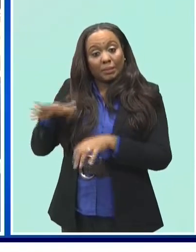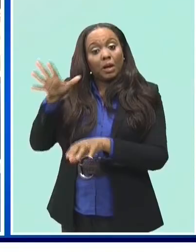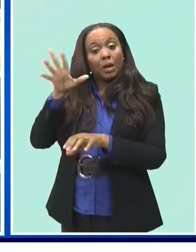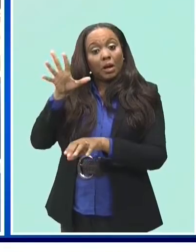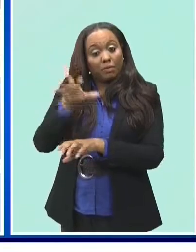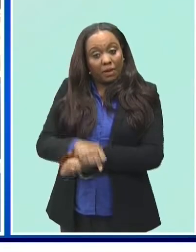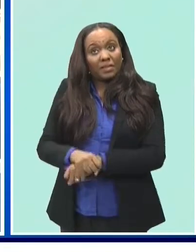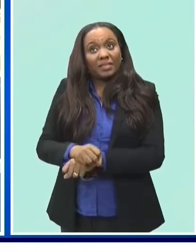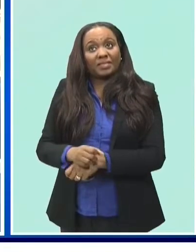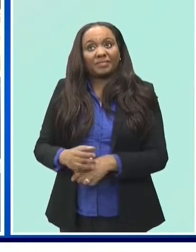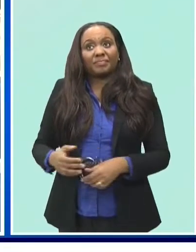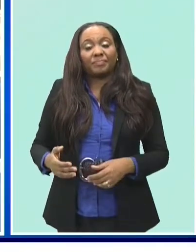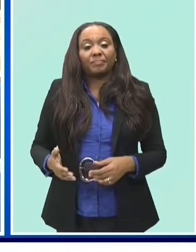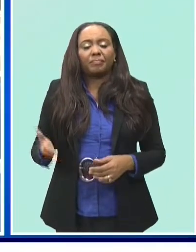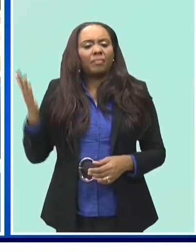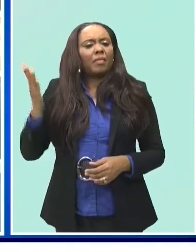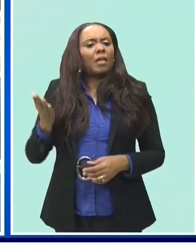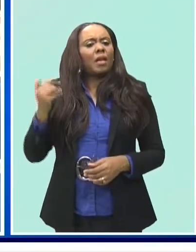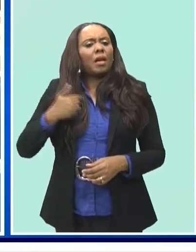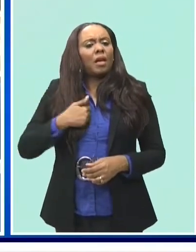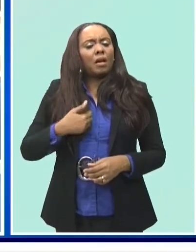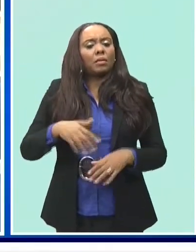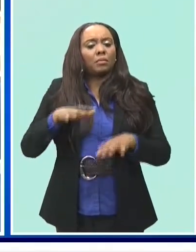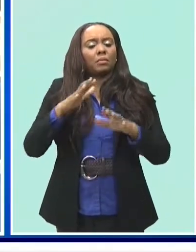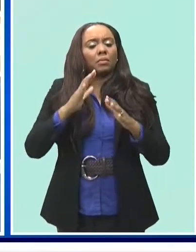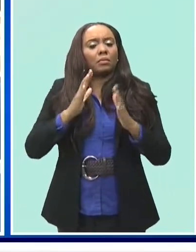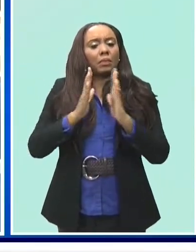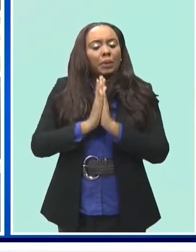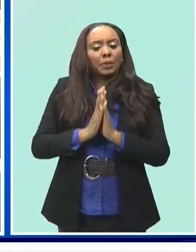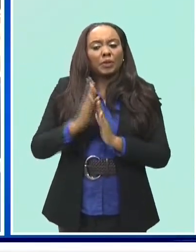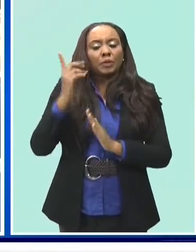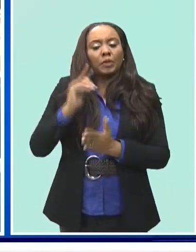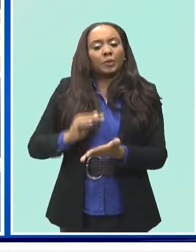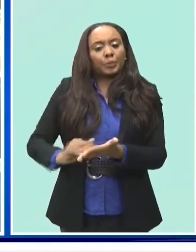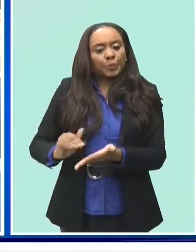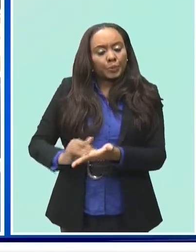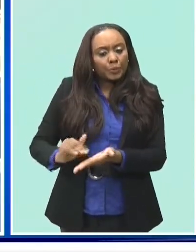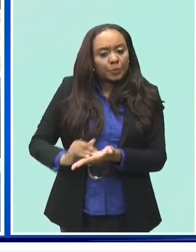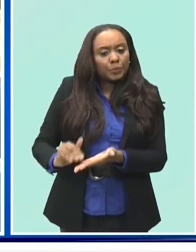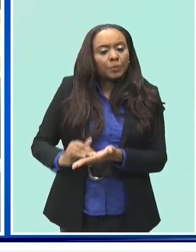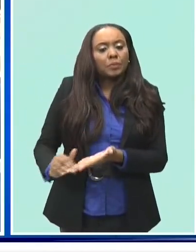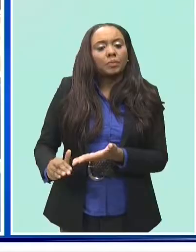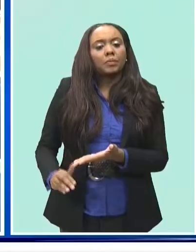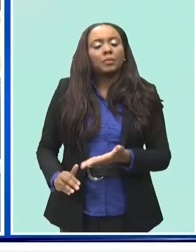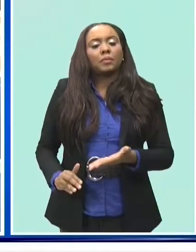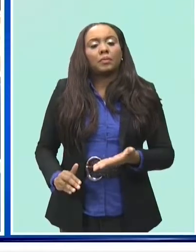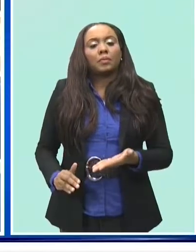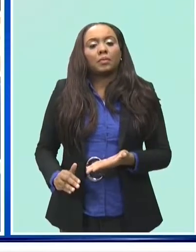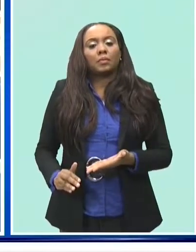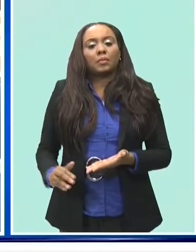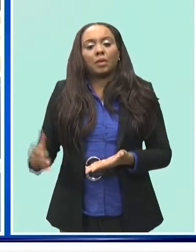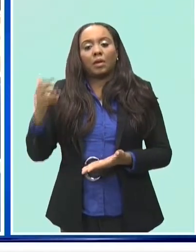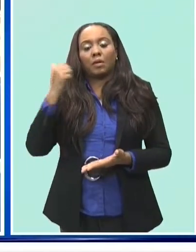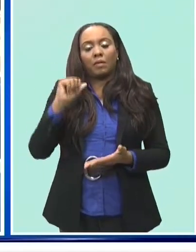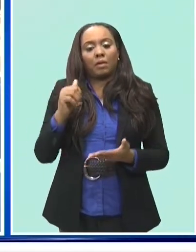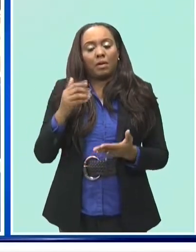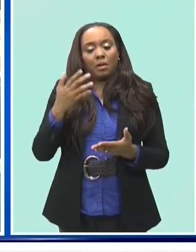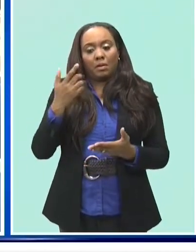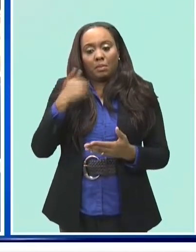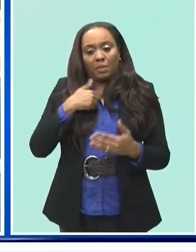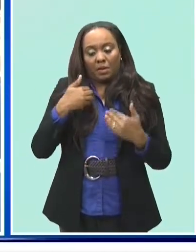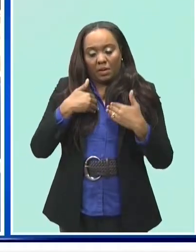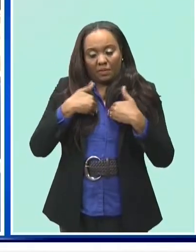been asking for amnesty on arrest for possession of small amounts